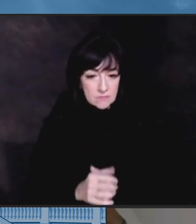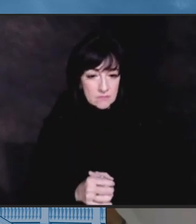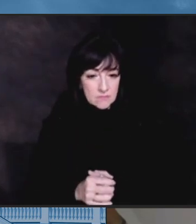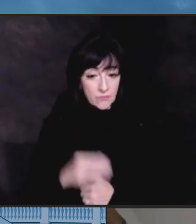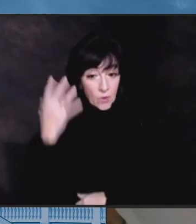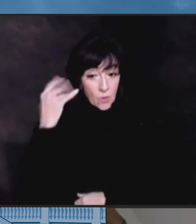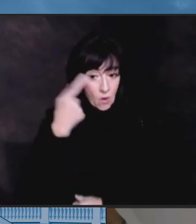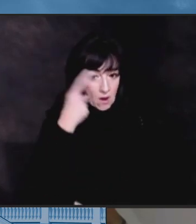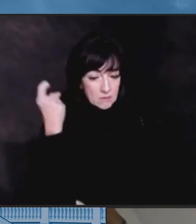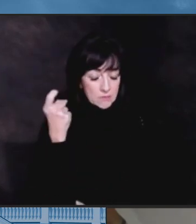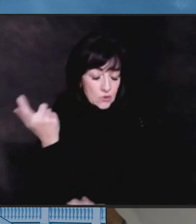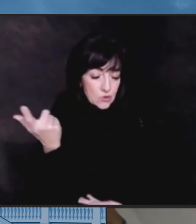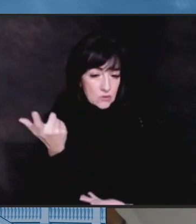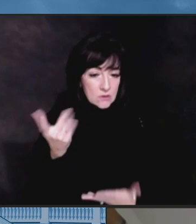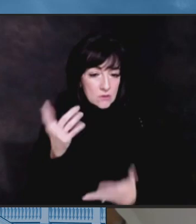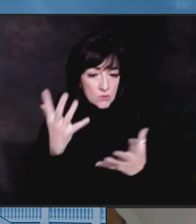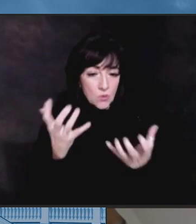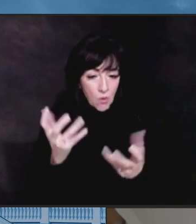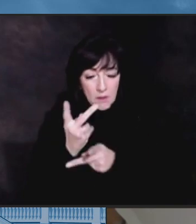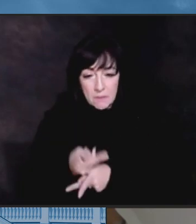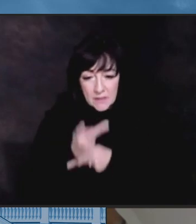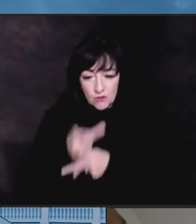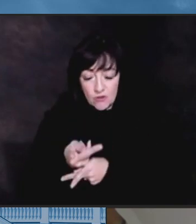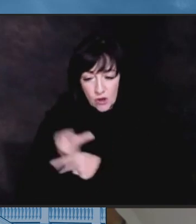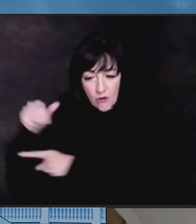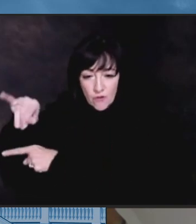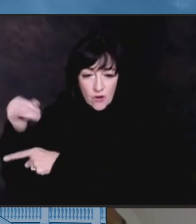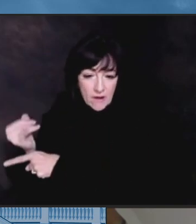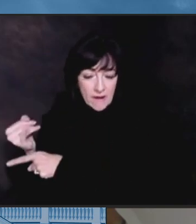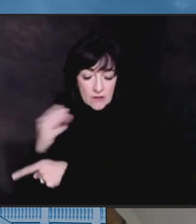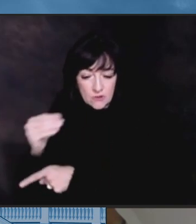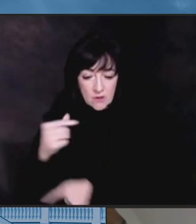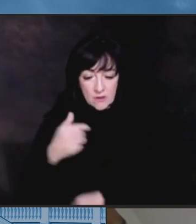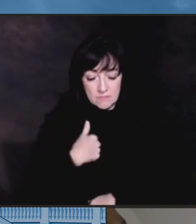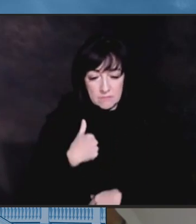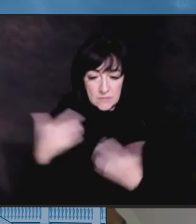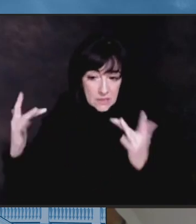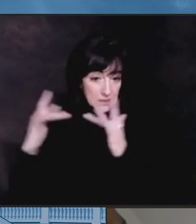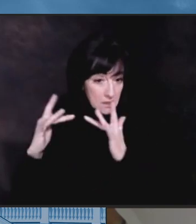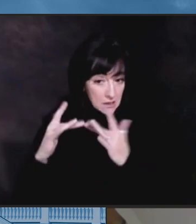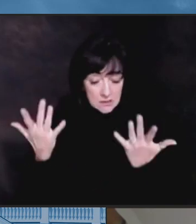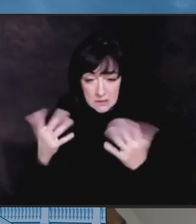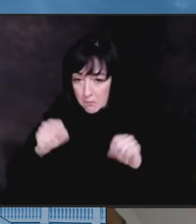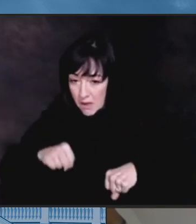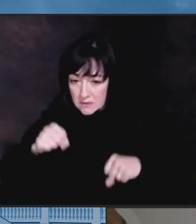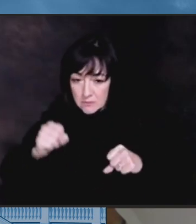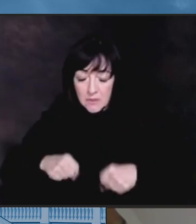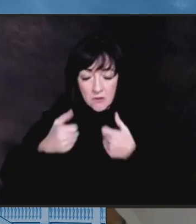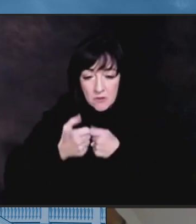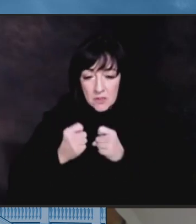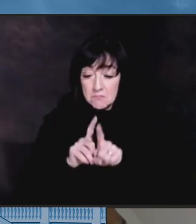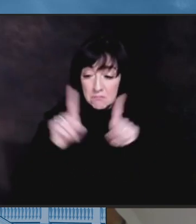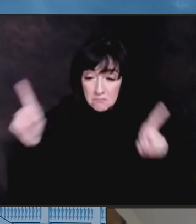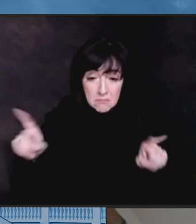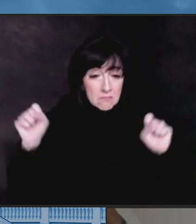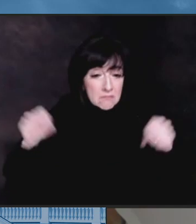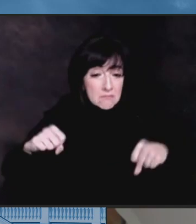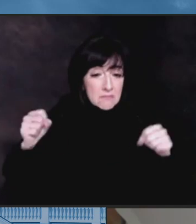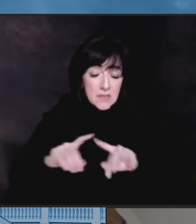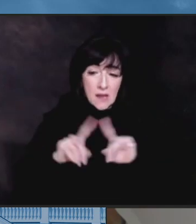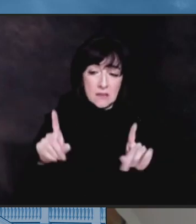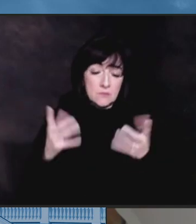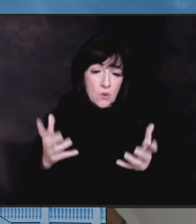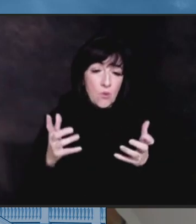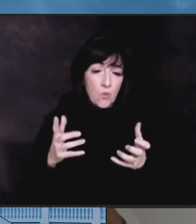that we have on a regular basis, and just to be cautious about the possibility of spread. I